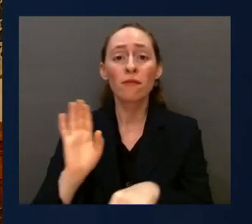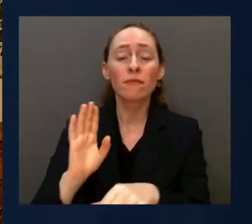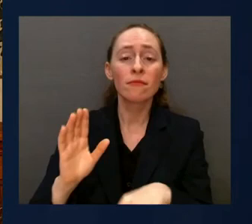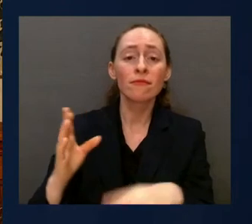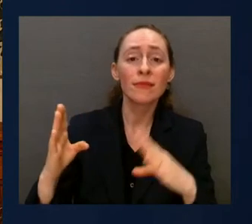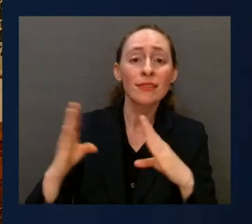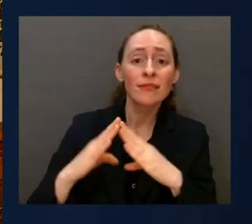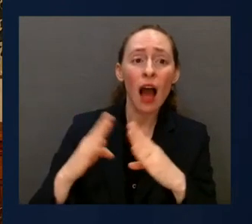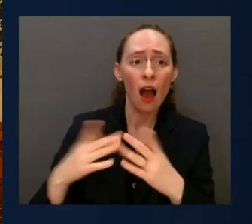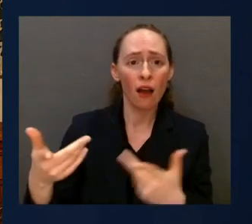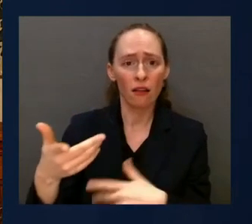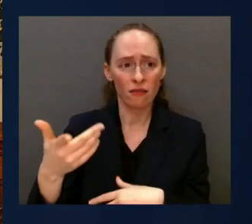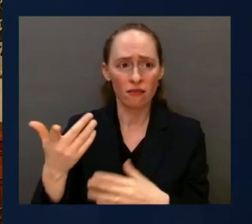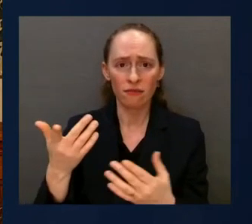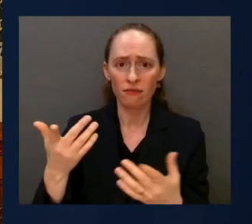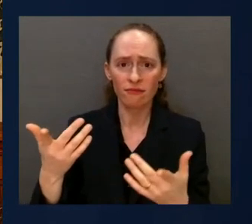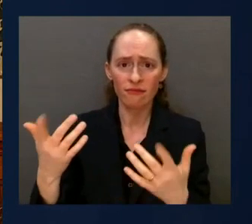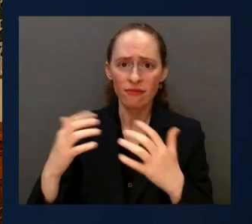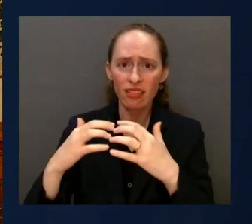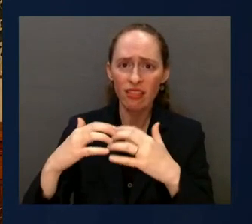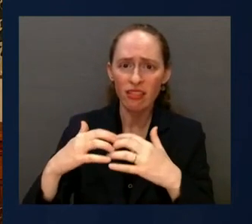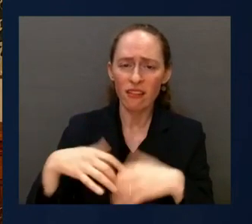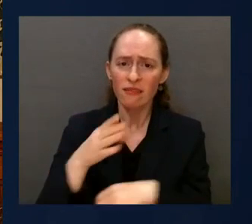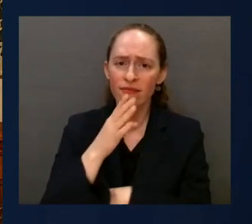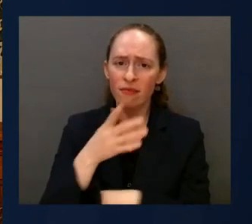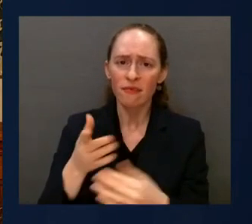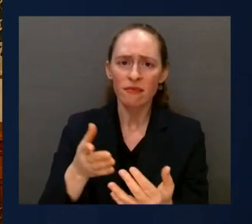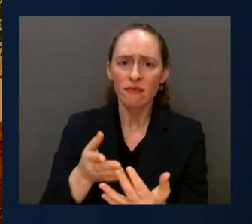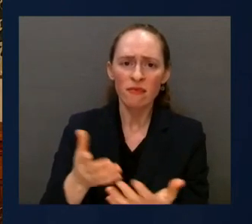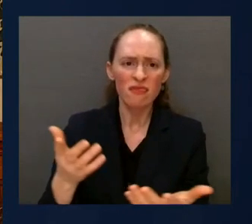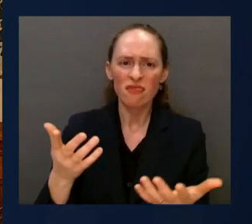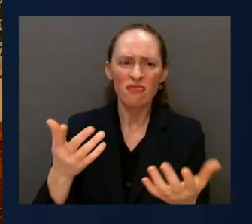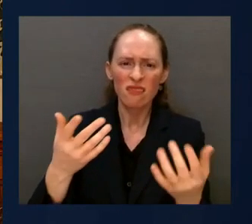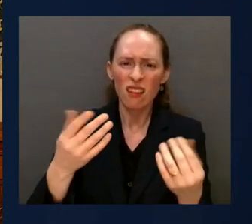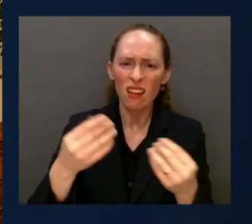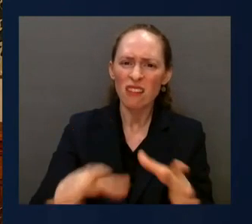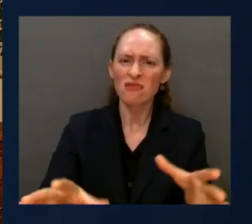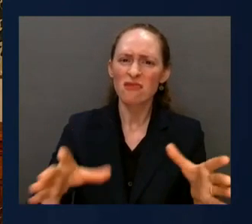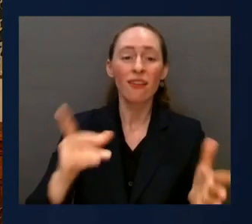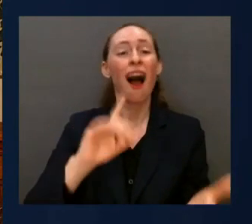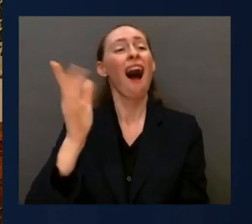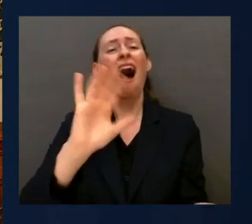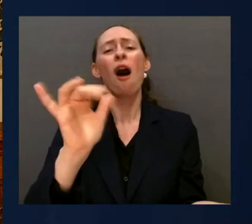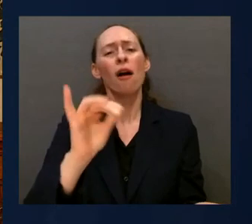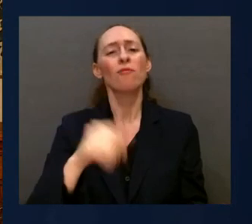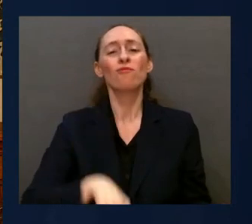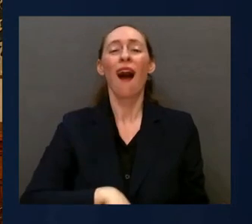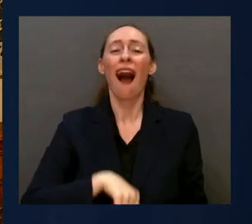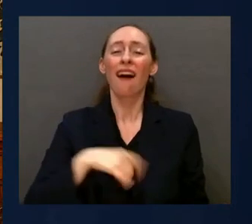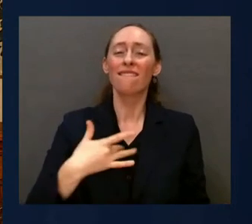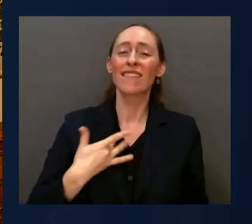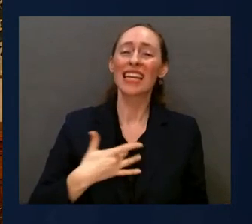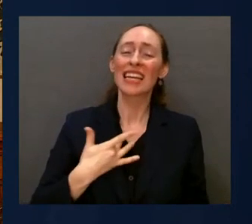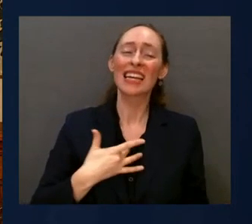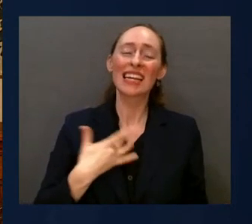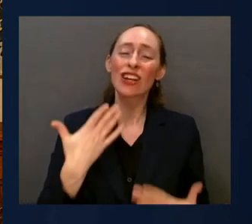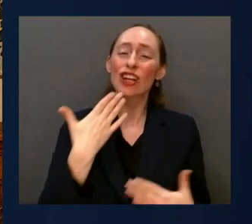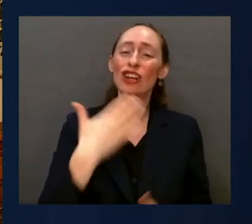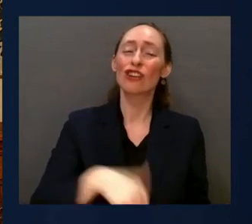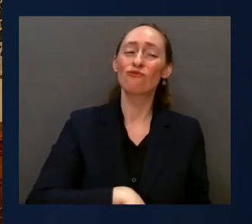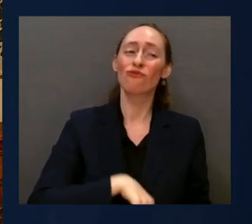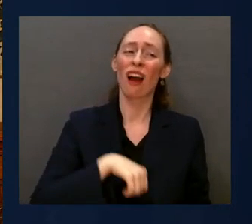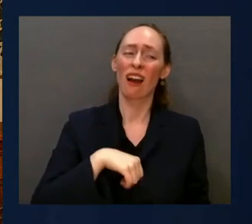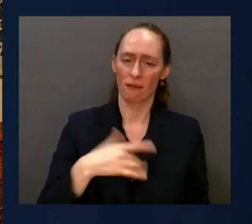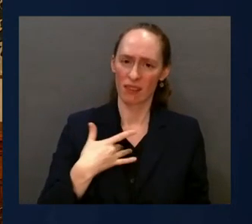pride, our sense of self-worth. I ran for president to fundamentally change things, to make sure our economy works for